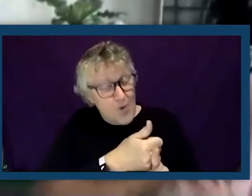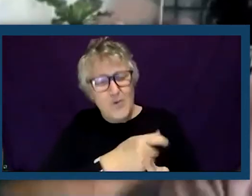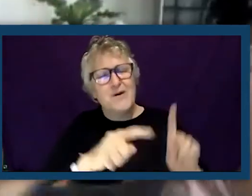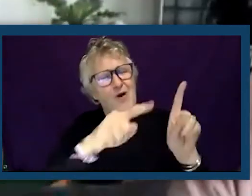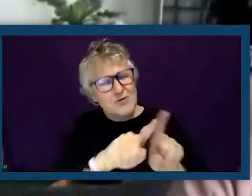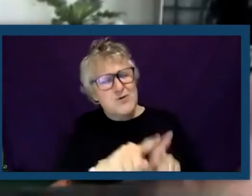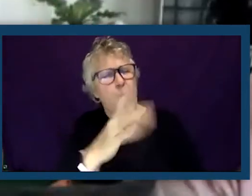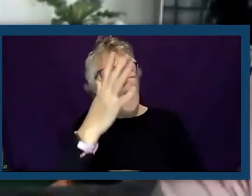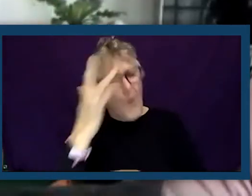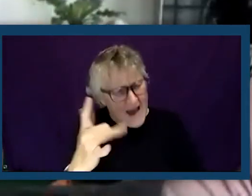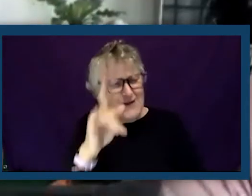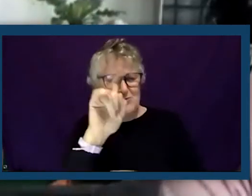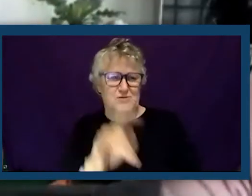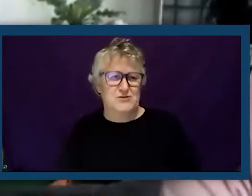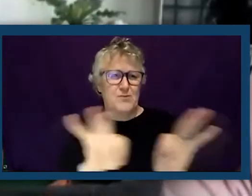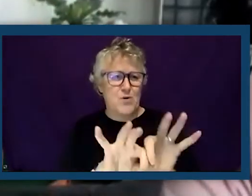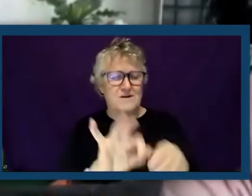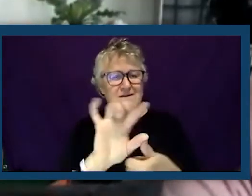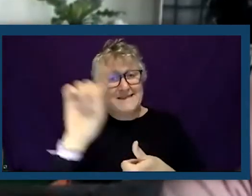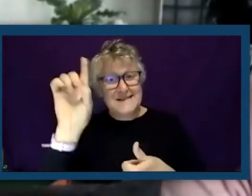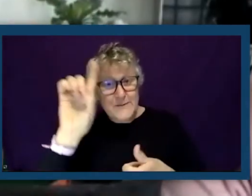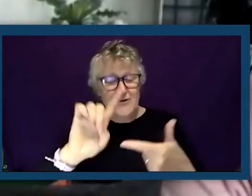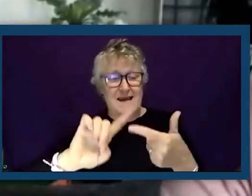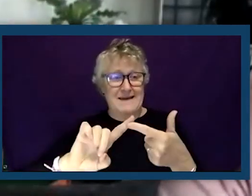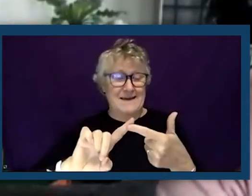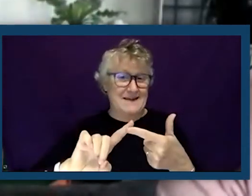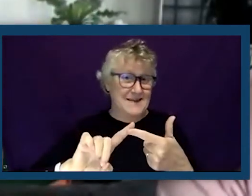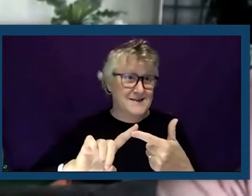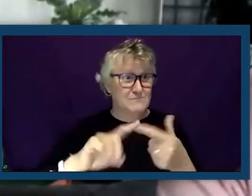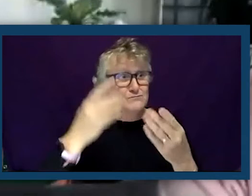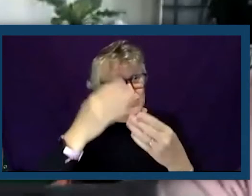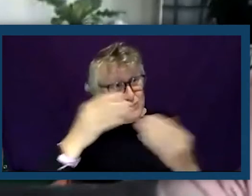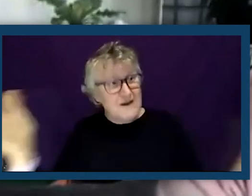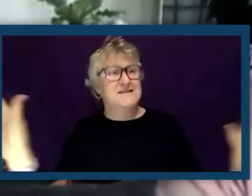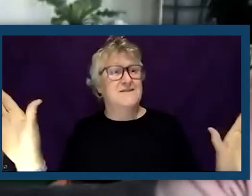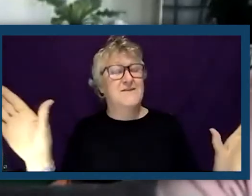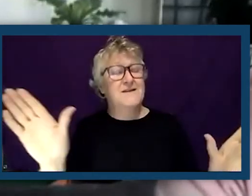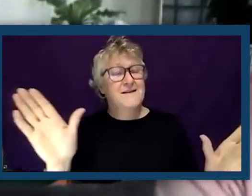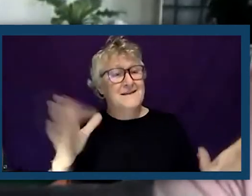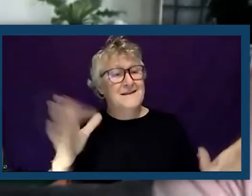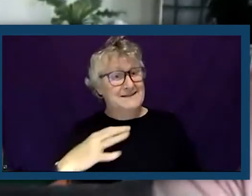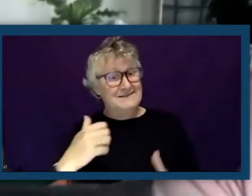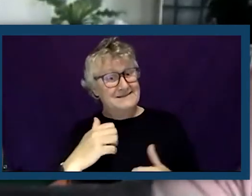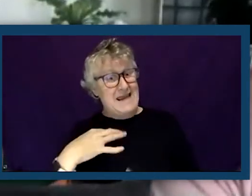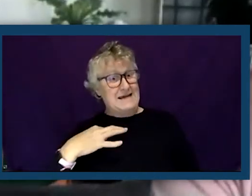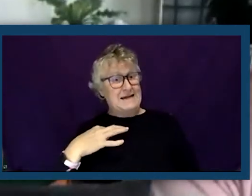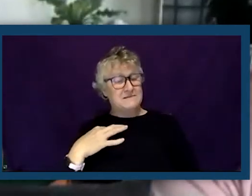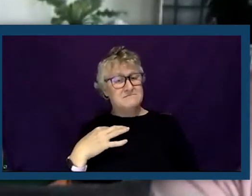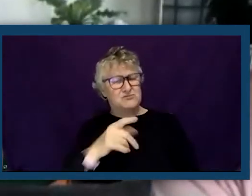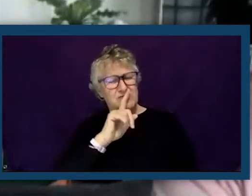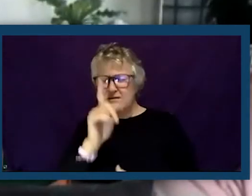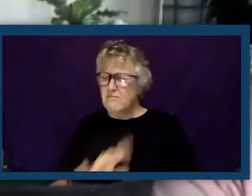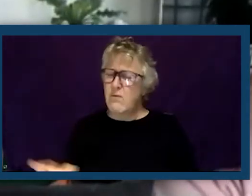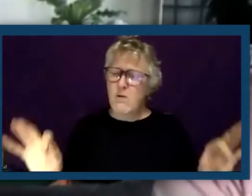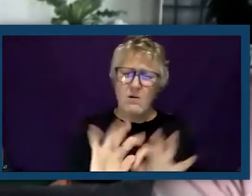Democratic candidate or the progressive candidate, because they truly are caring about your issues. I think is really important. I think for us